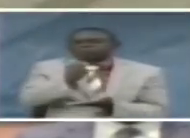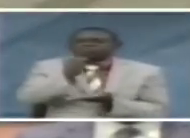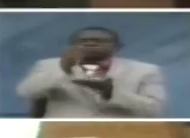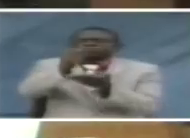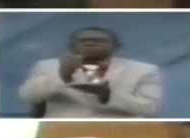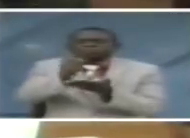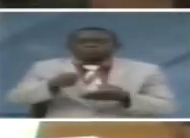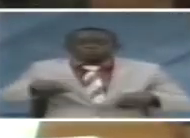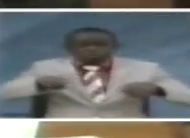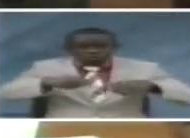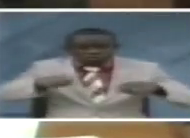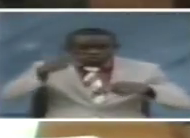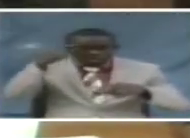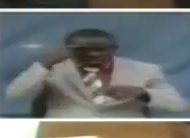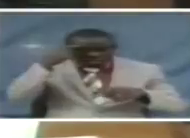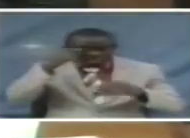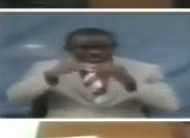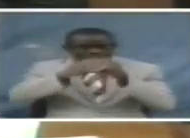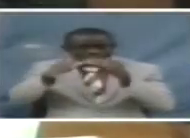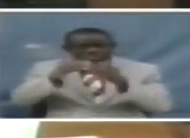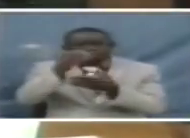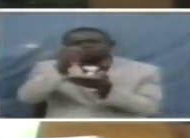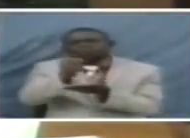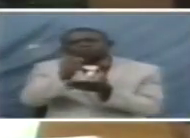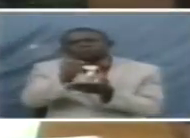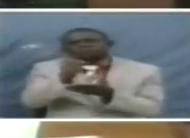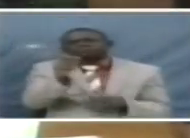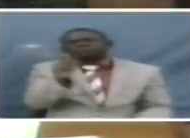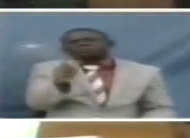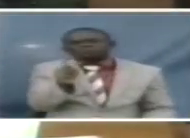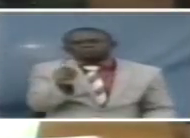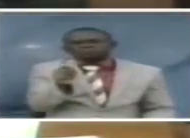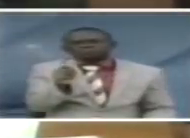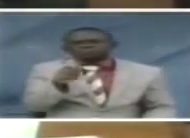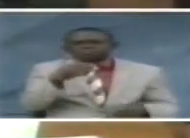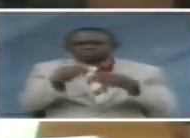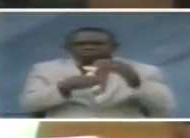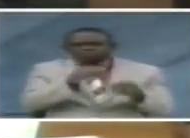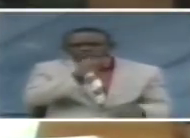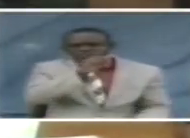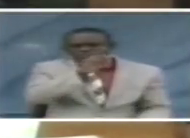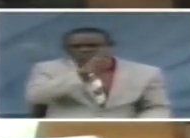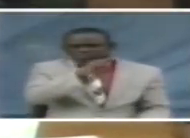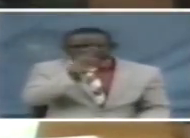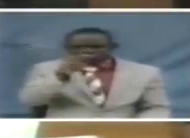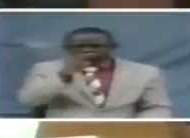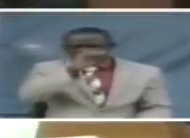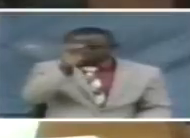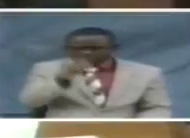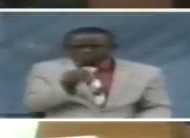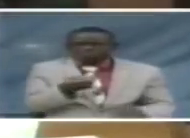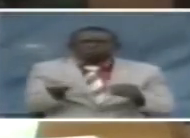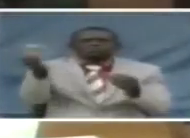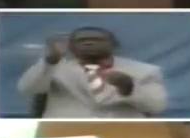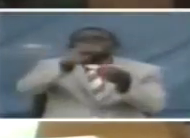1.1 billion to the Local Government Equalization Fund. This represents, Mr.